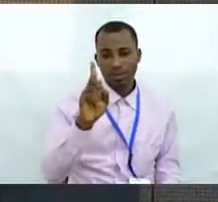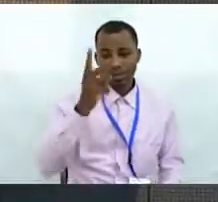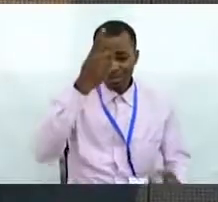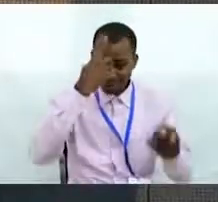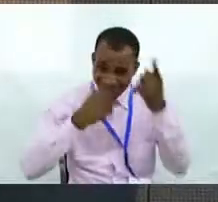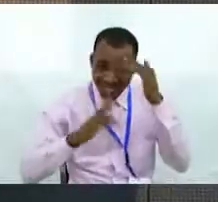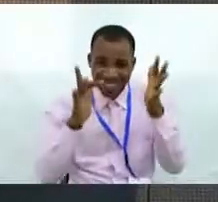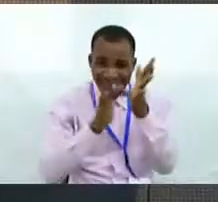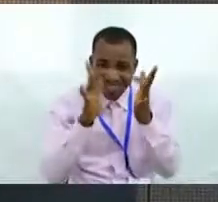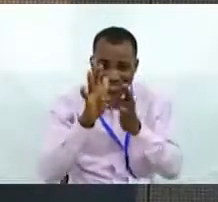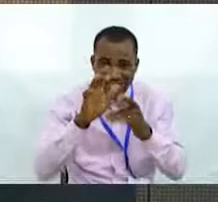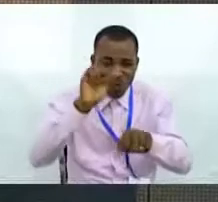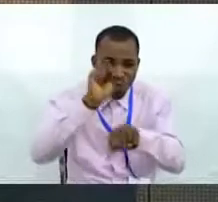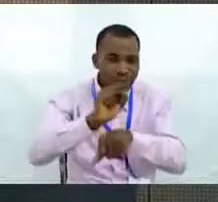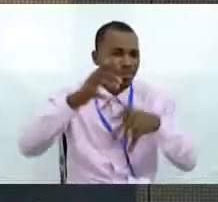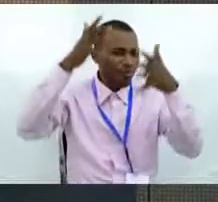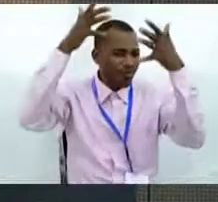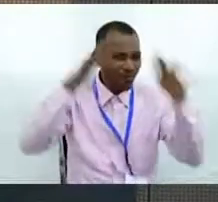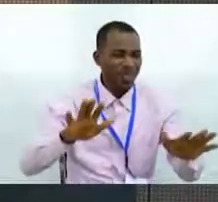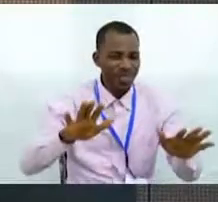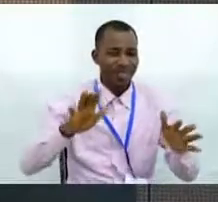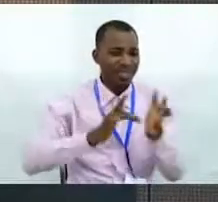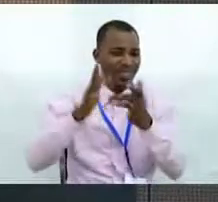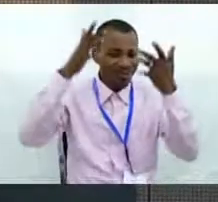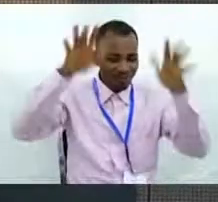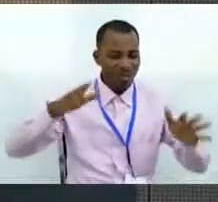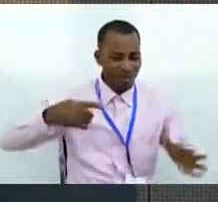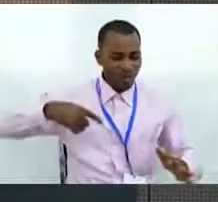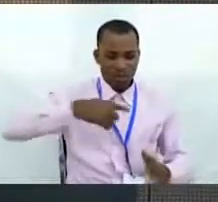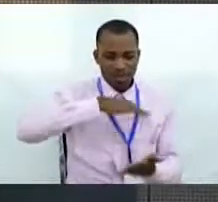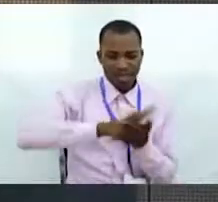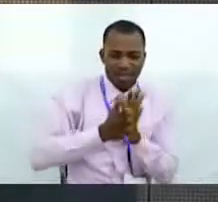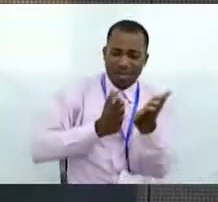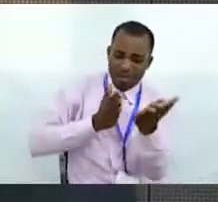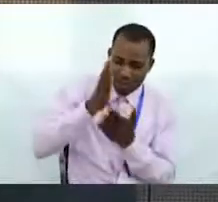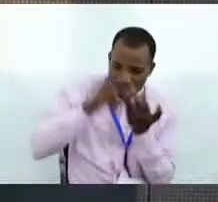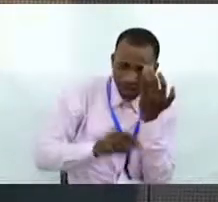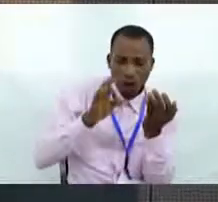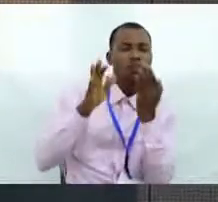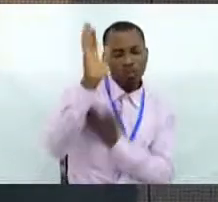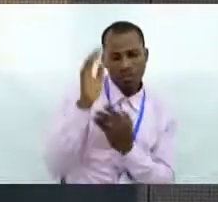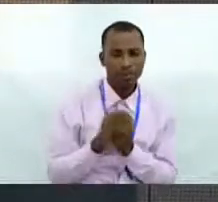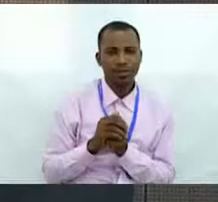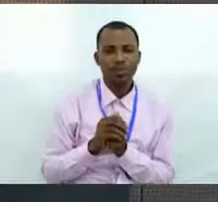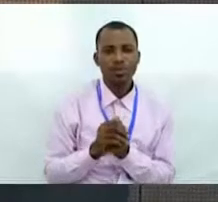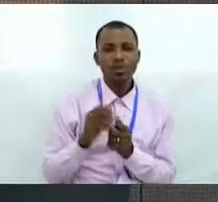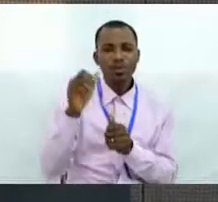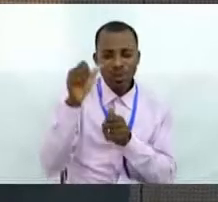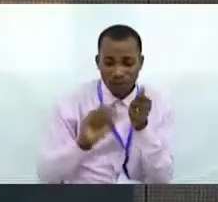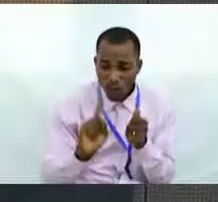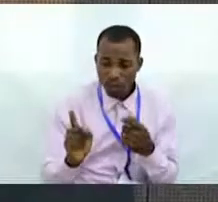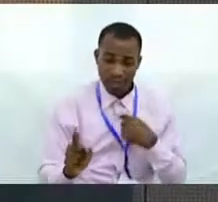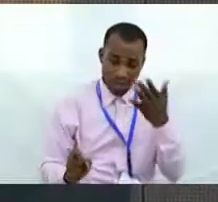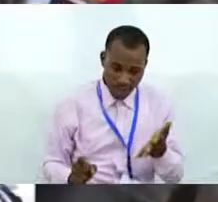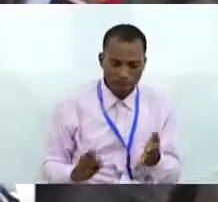work of Christ, we have become the righteousness of God. So wherever I am, people must see that Jesus